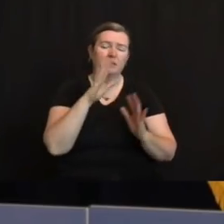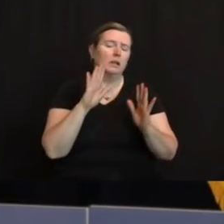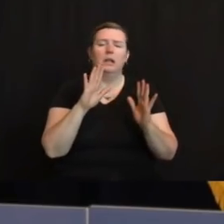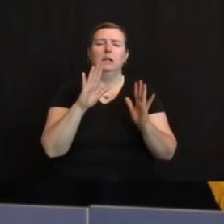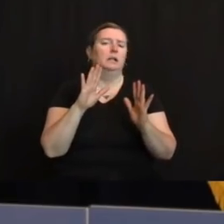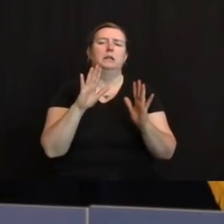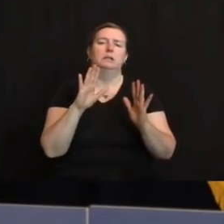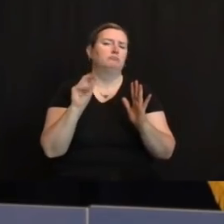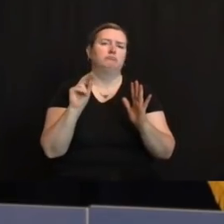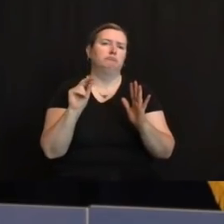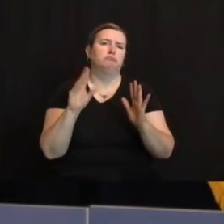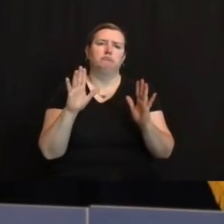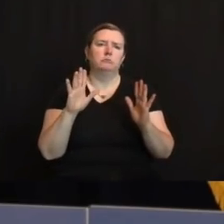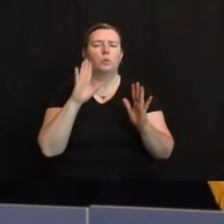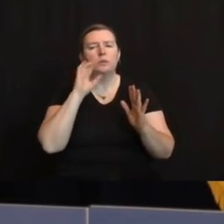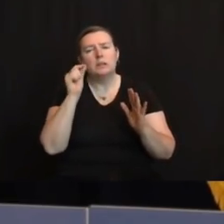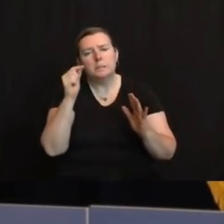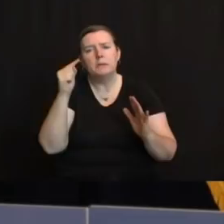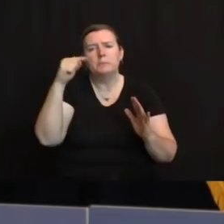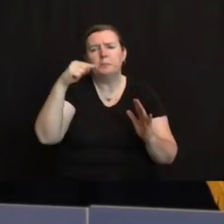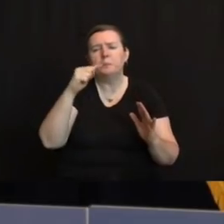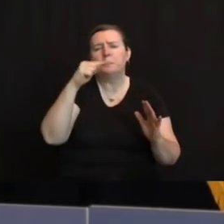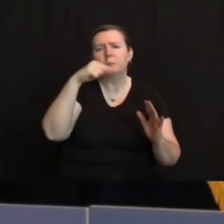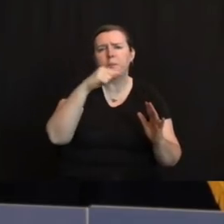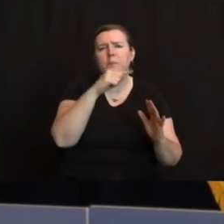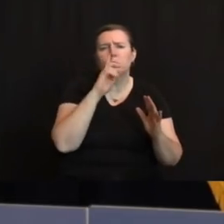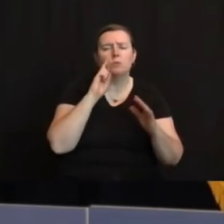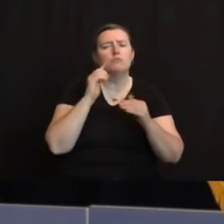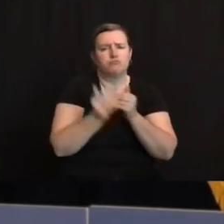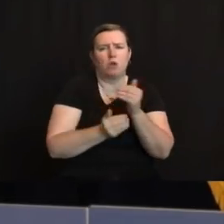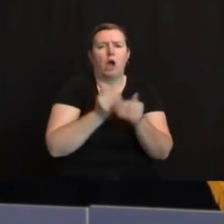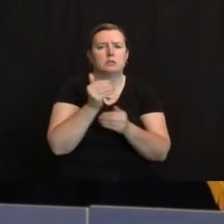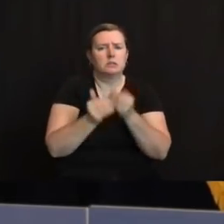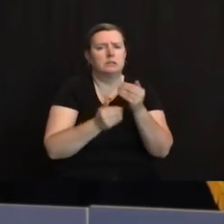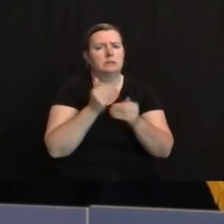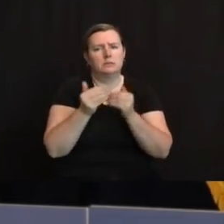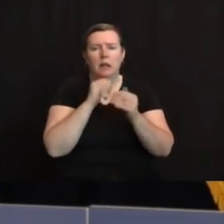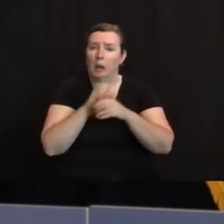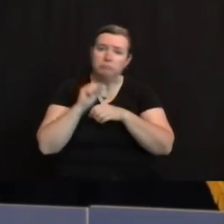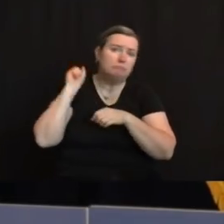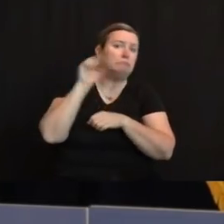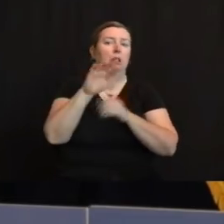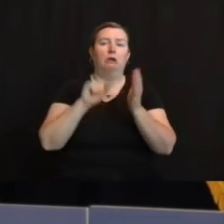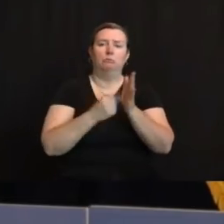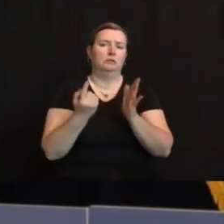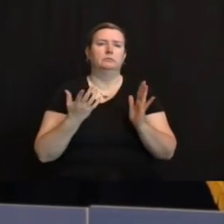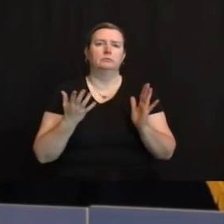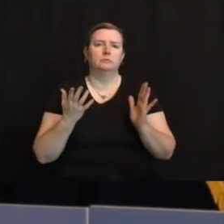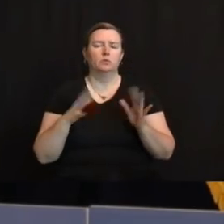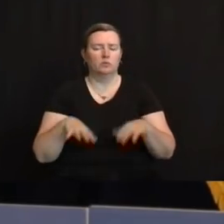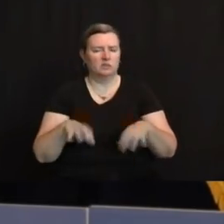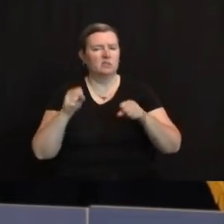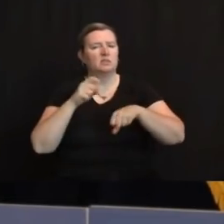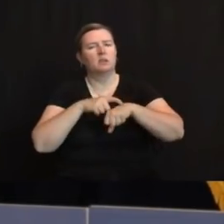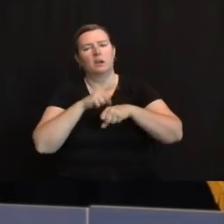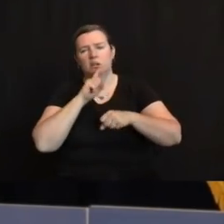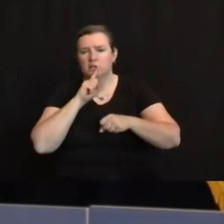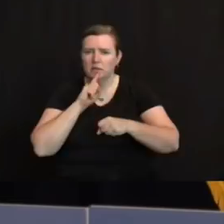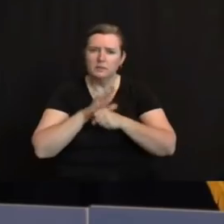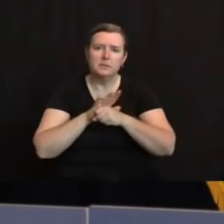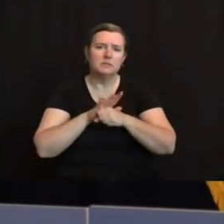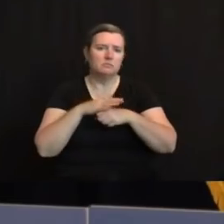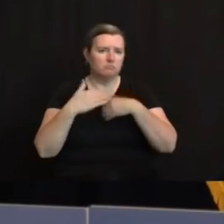once. And because this is a slow process, and because it does take time for us to go ahead and confirm, and because we don't expect this number to change